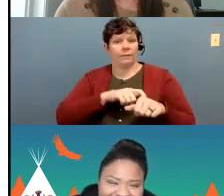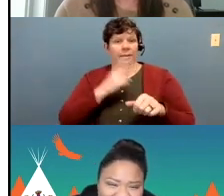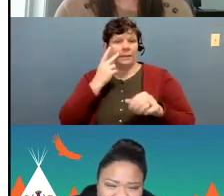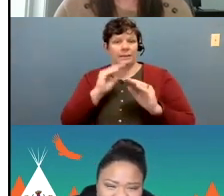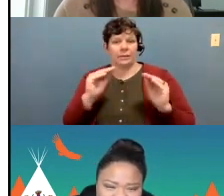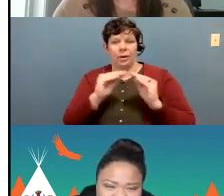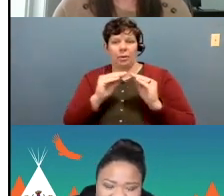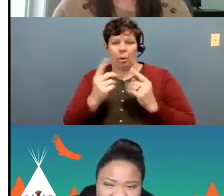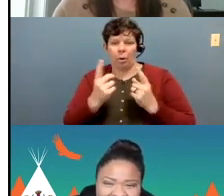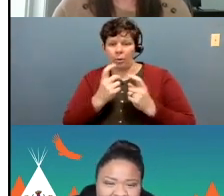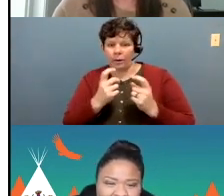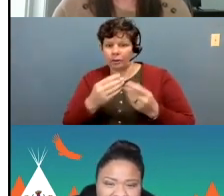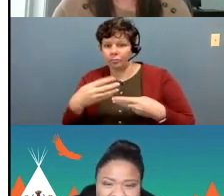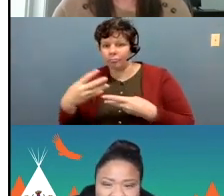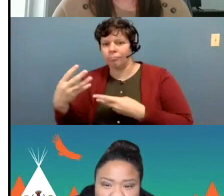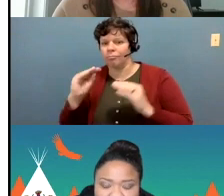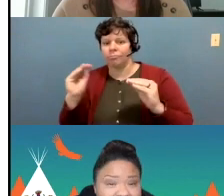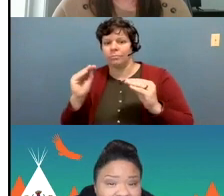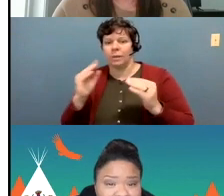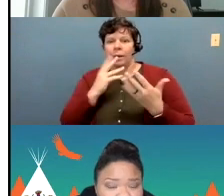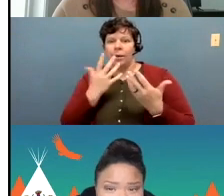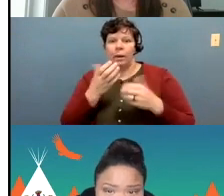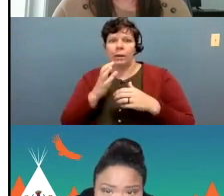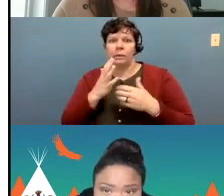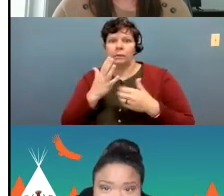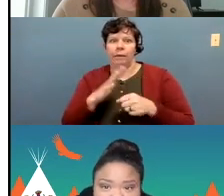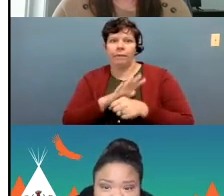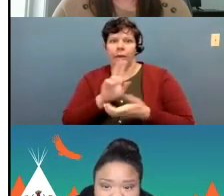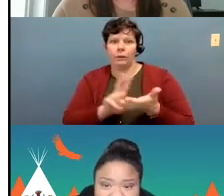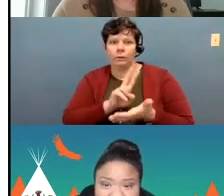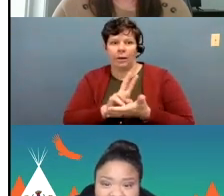questions coming through. I don't want us to forcefully fill up 2 hours